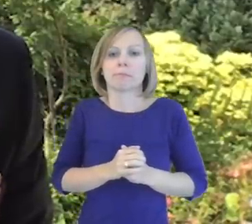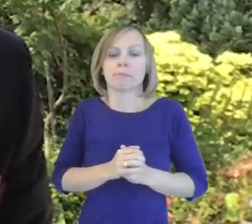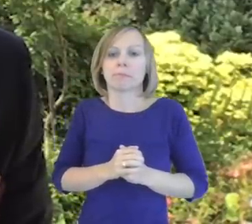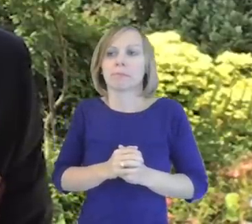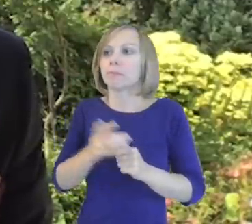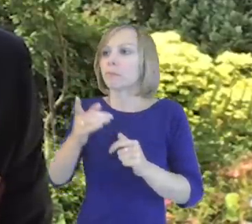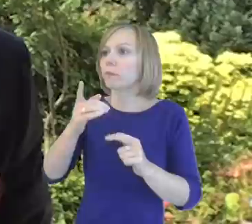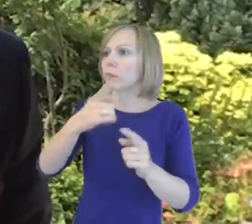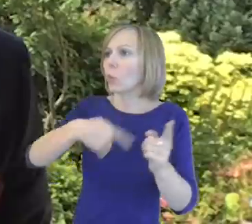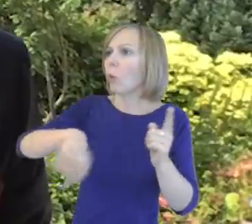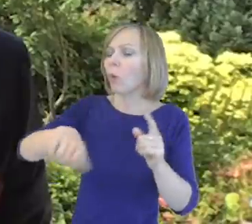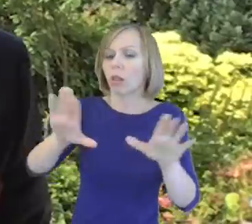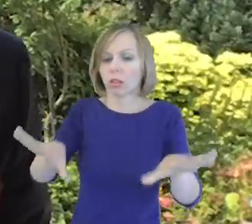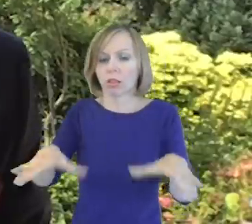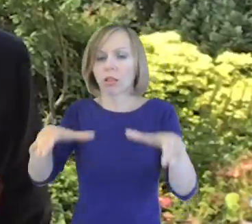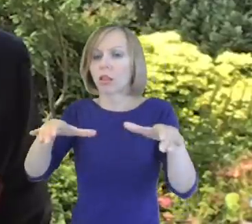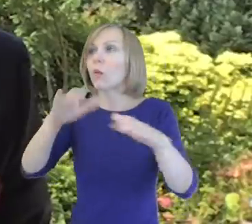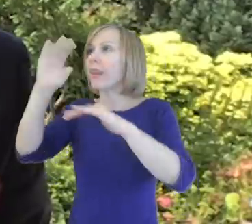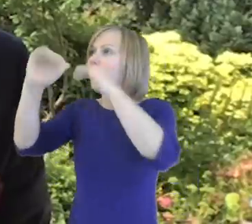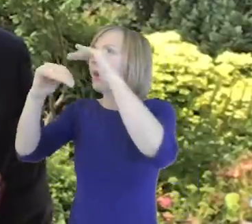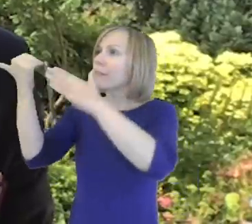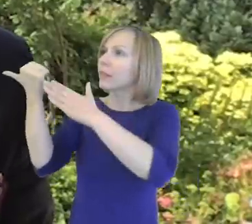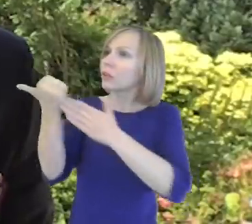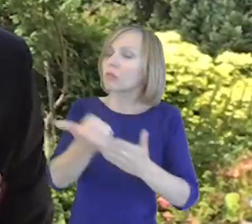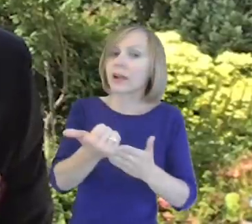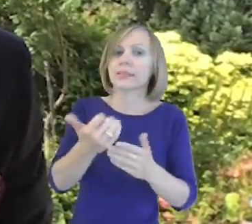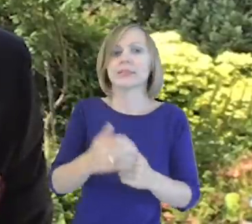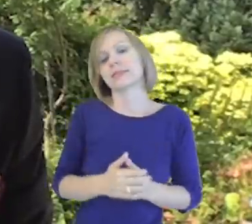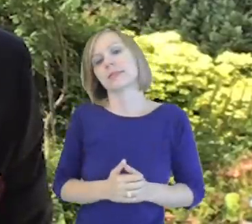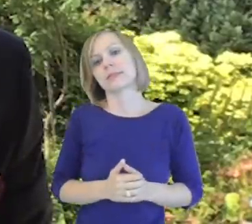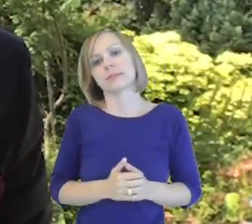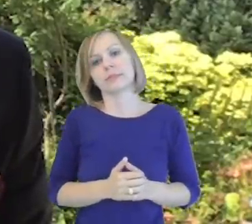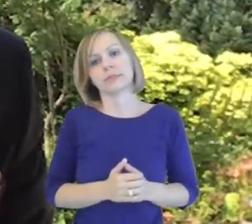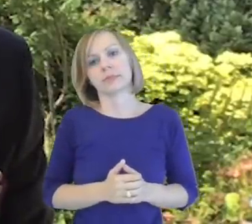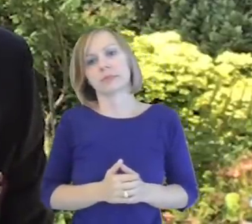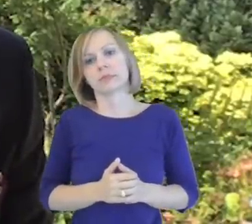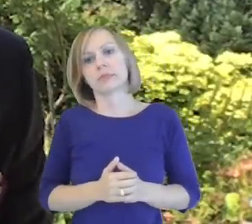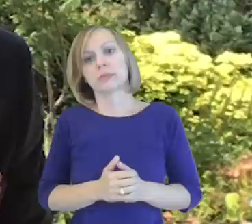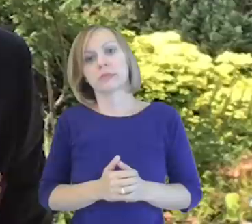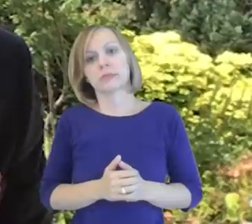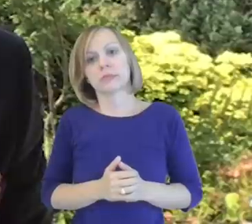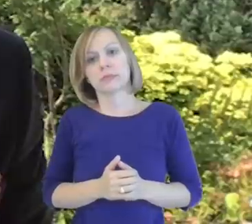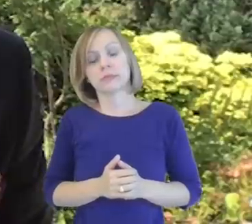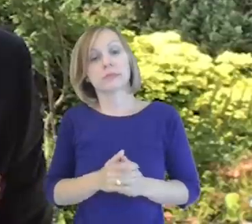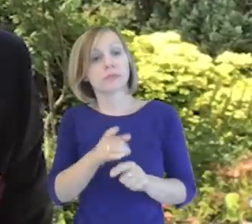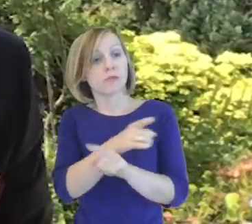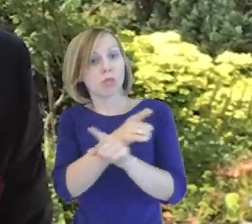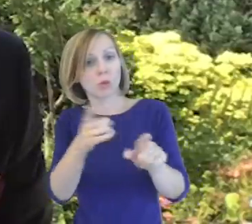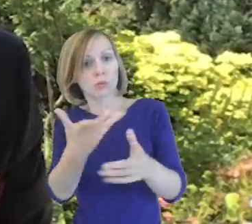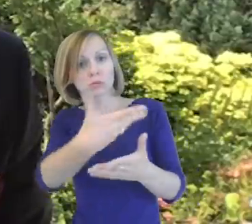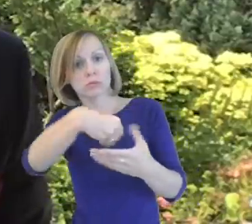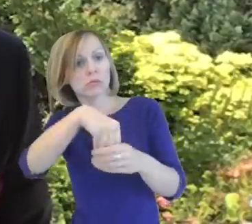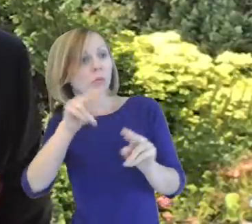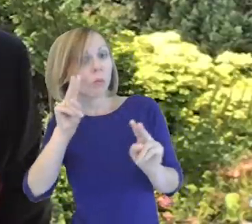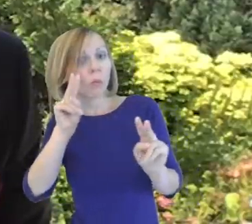And to all thy people give thy heavenly grace, especially to those joining us at this